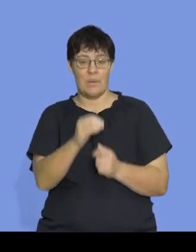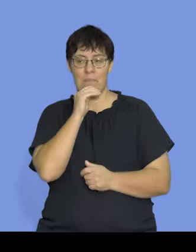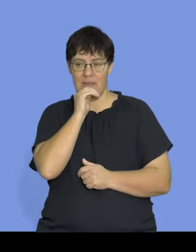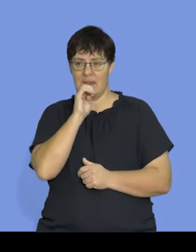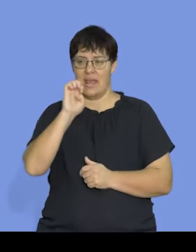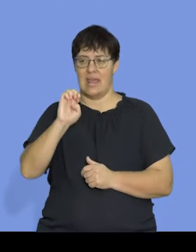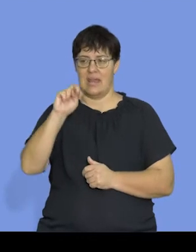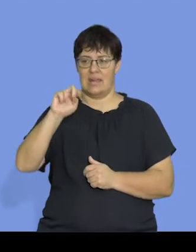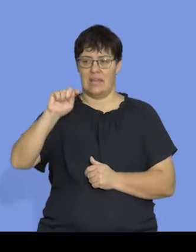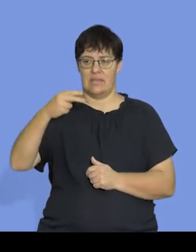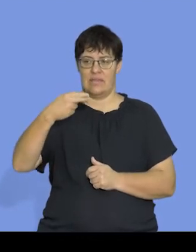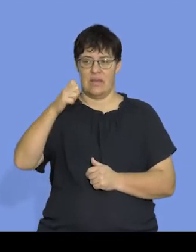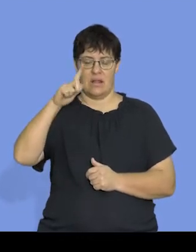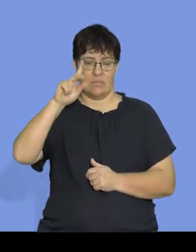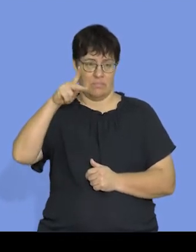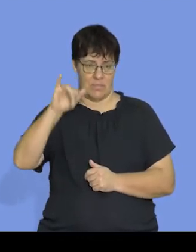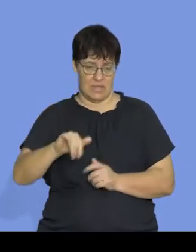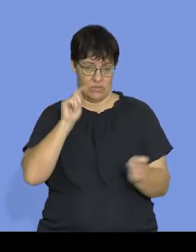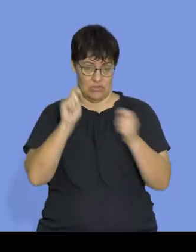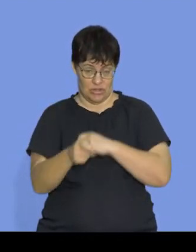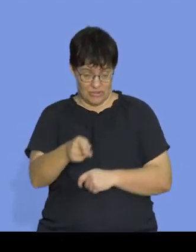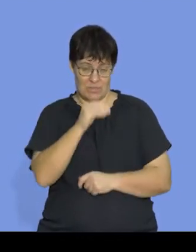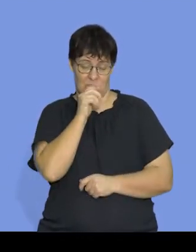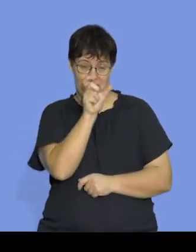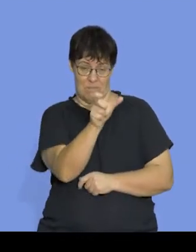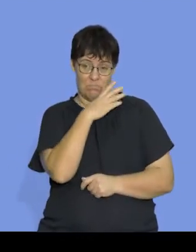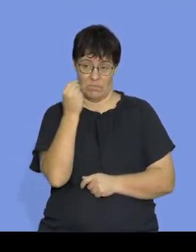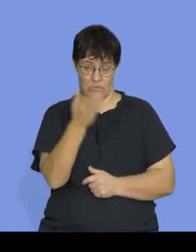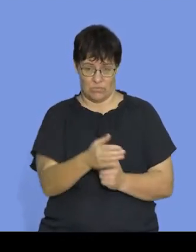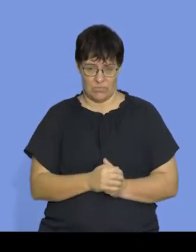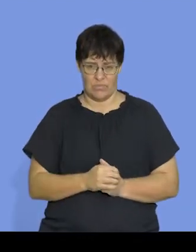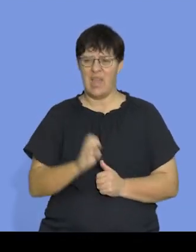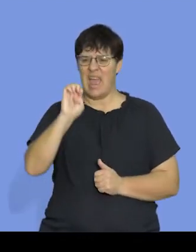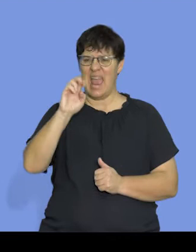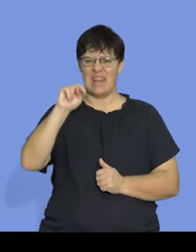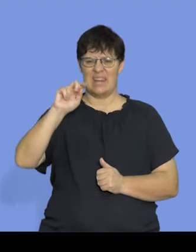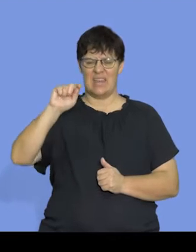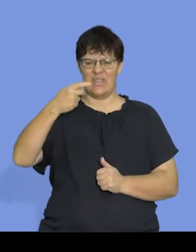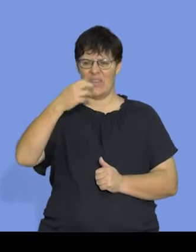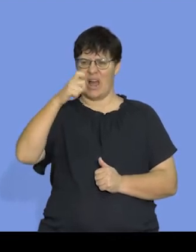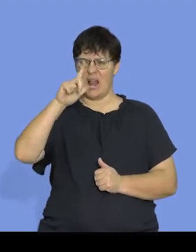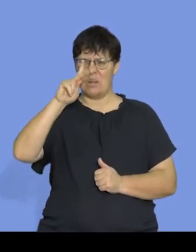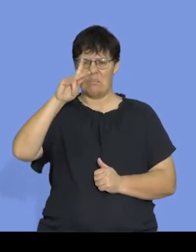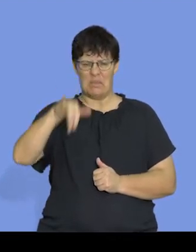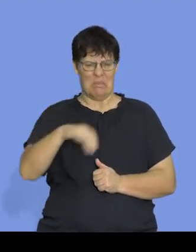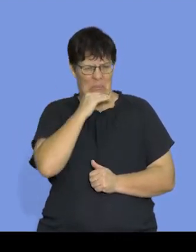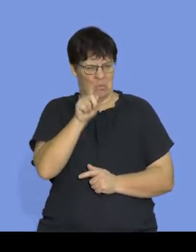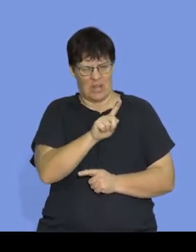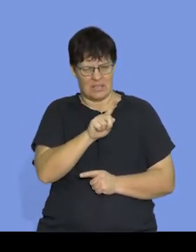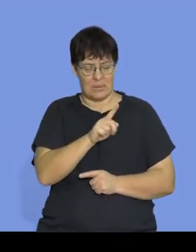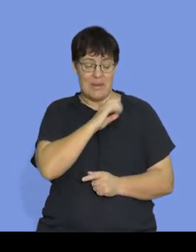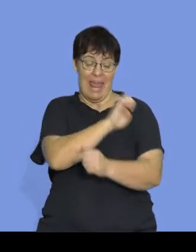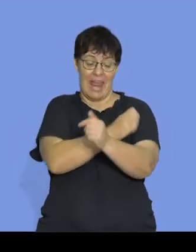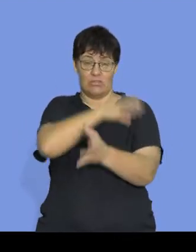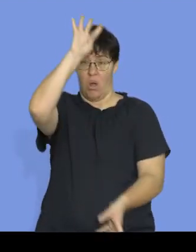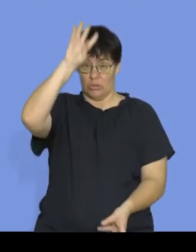enthalpy change. Right. Okay. So what is enthalpy? Enthalpy is actually the total energy that